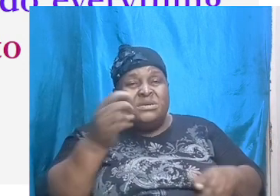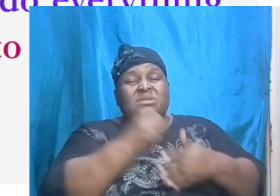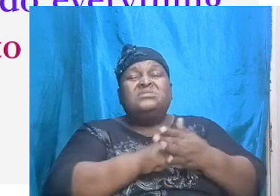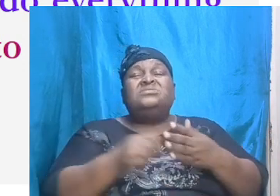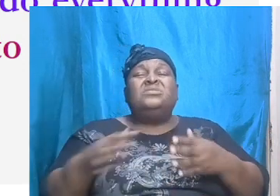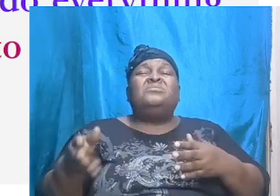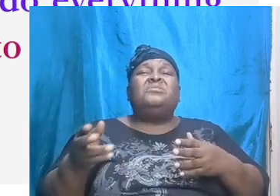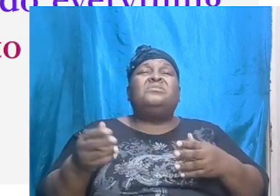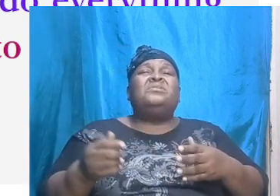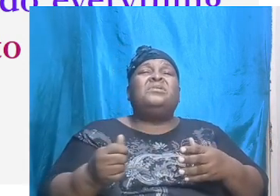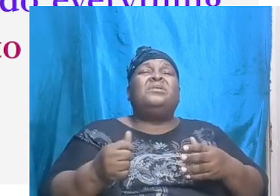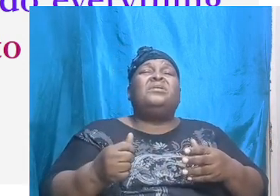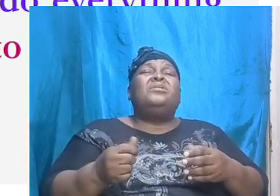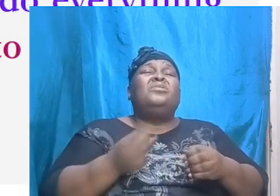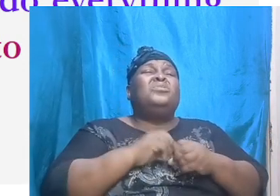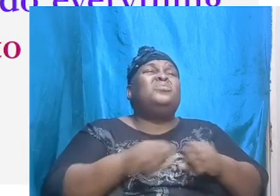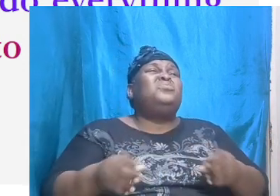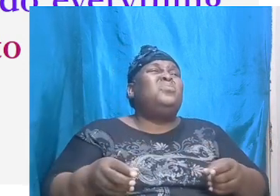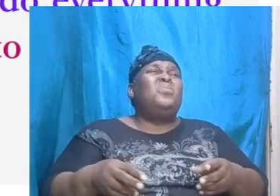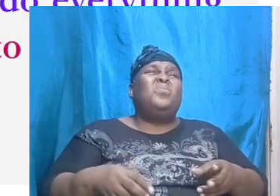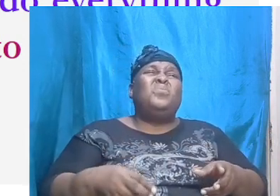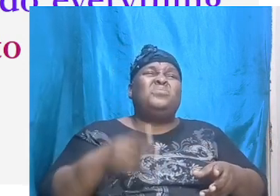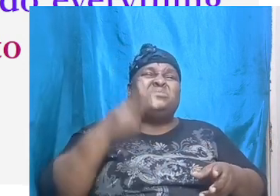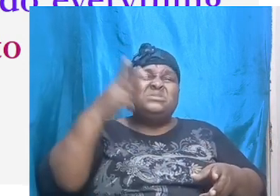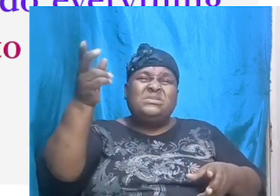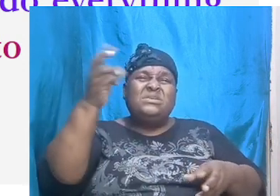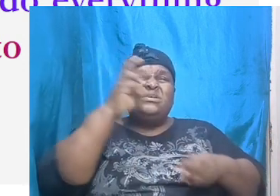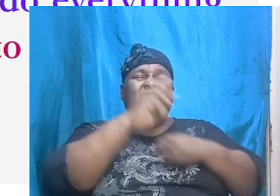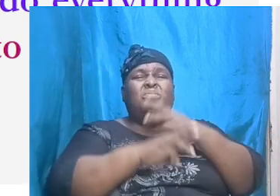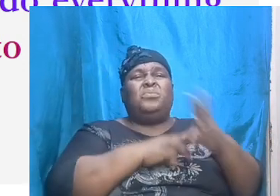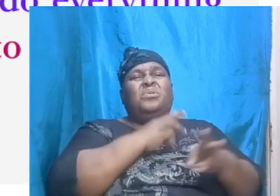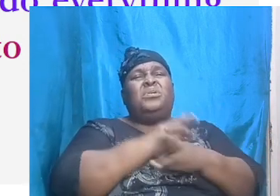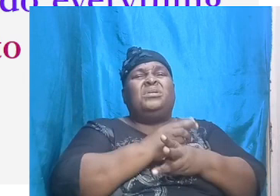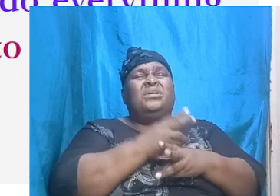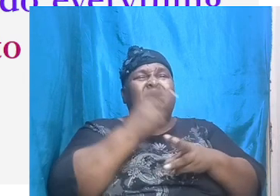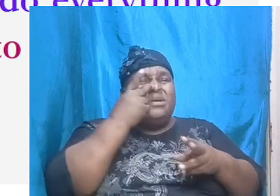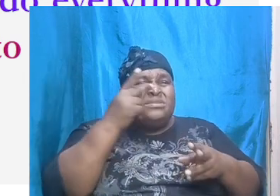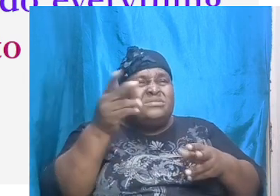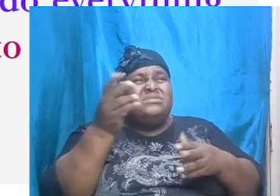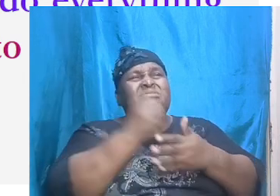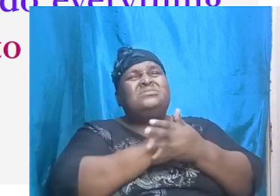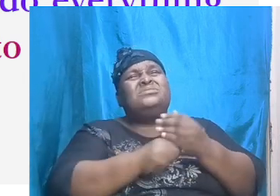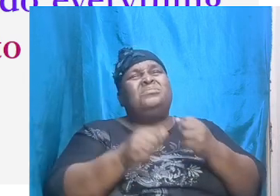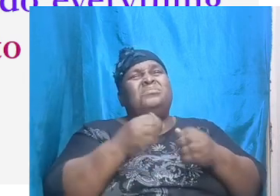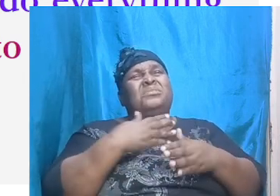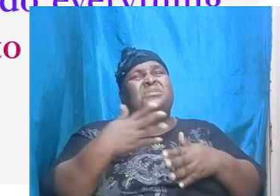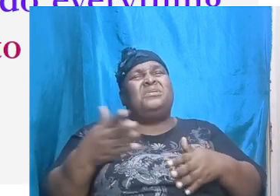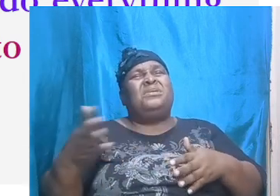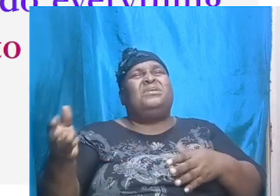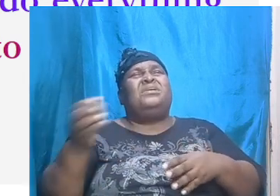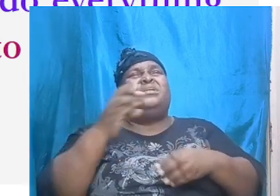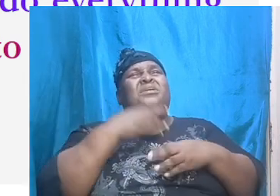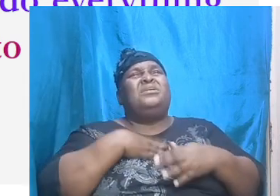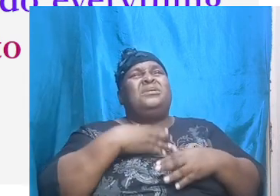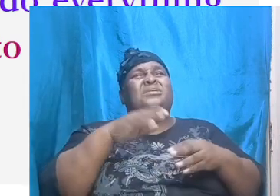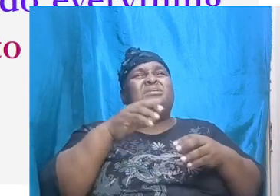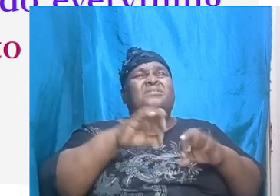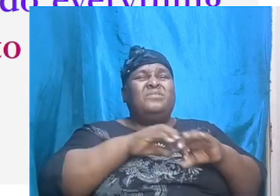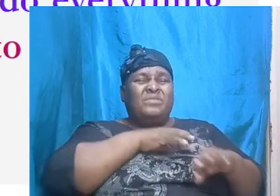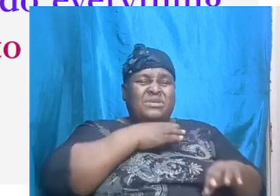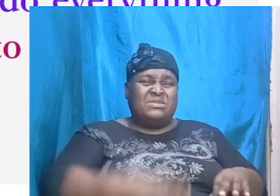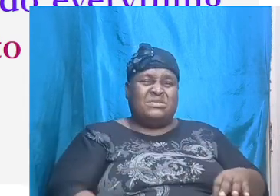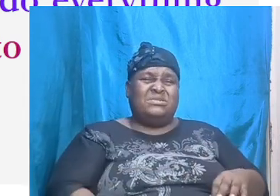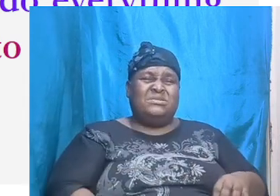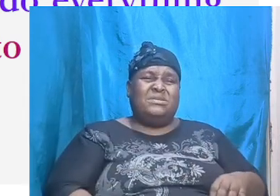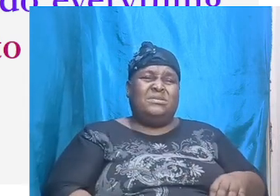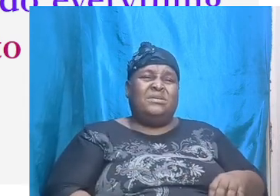get out there. I'm seeing something in the body of Christ that is different. I'm seeing this brethren love this brethren. Even though something